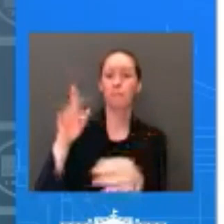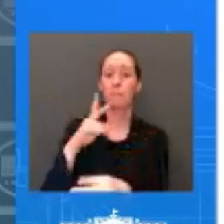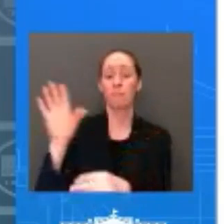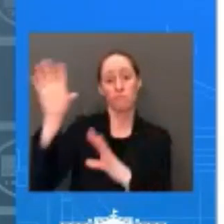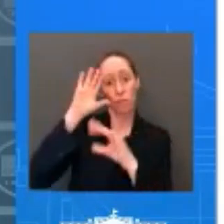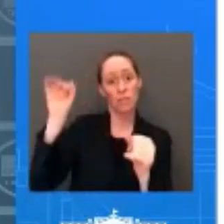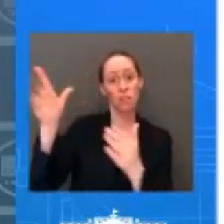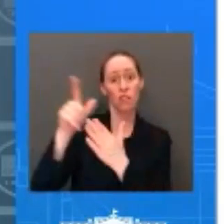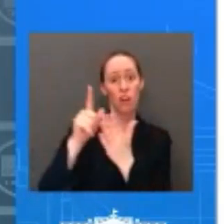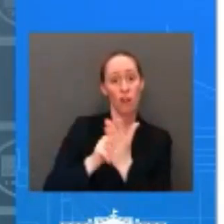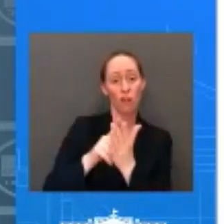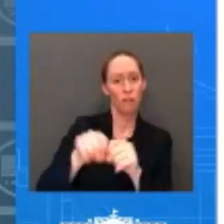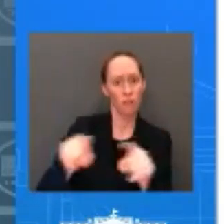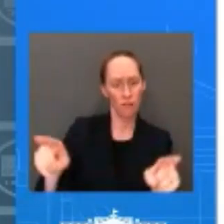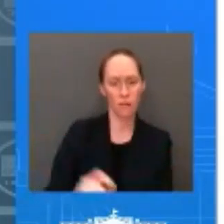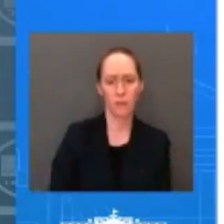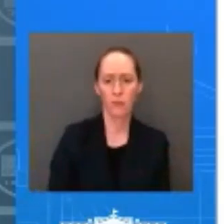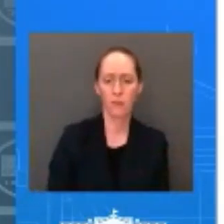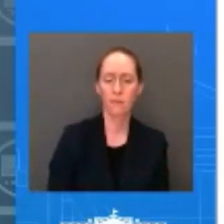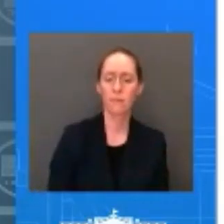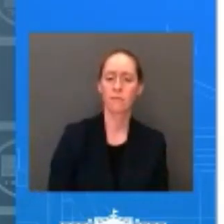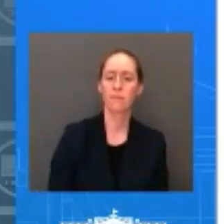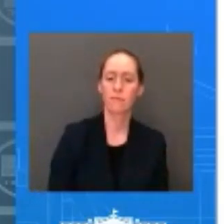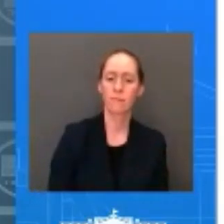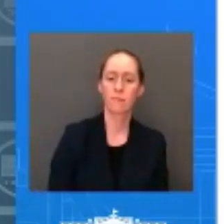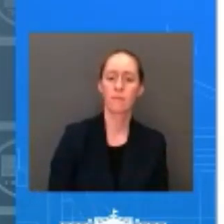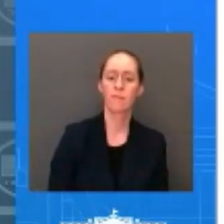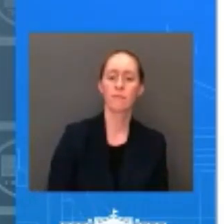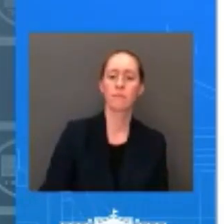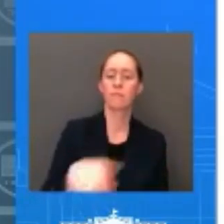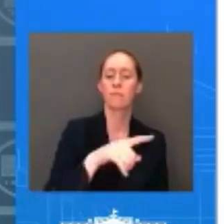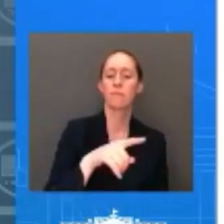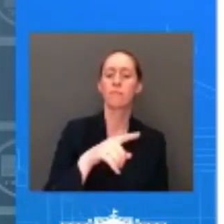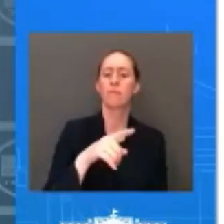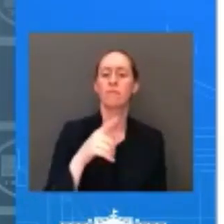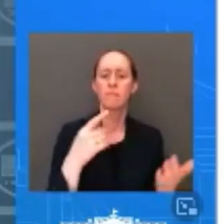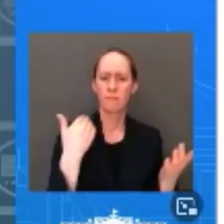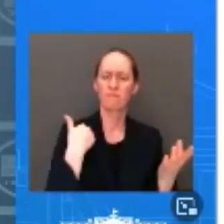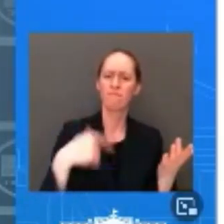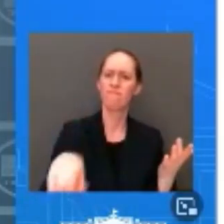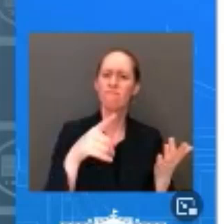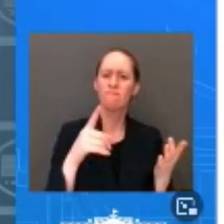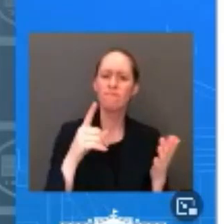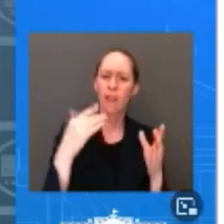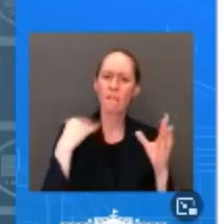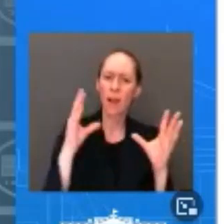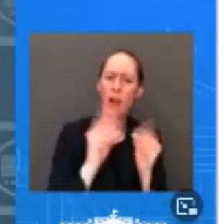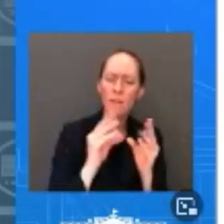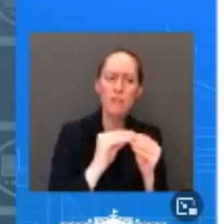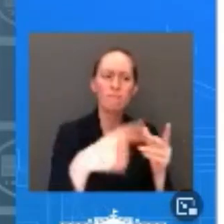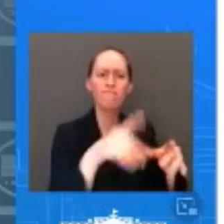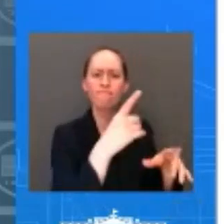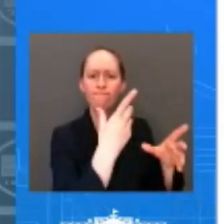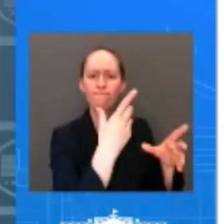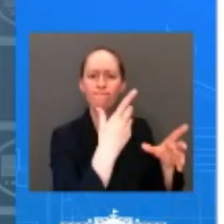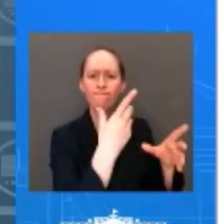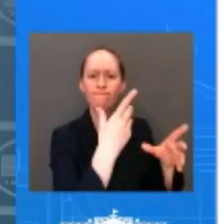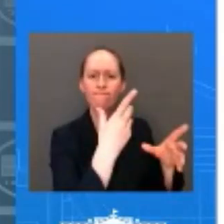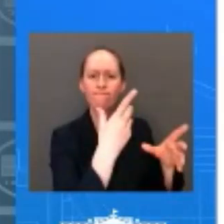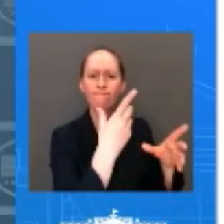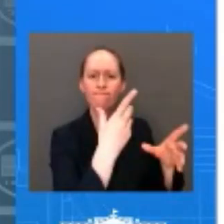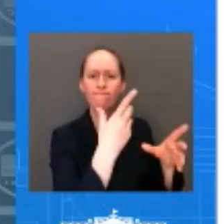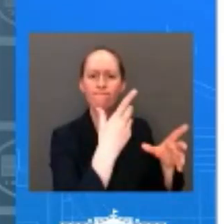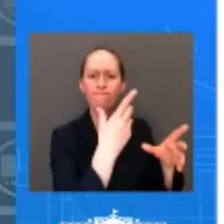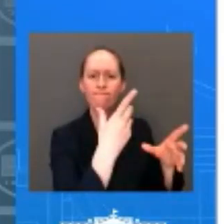of back and forth that my colleague has had with all of you last week. He's about to do another one where you can ask questions about this particular. Yes,